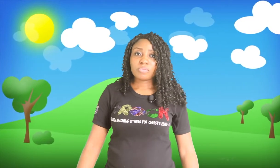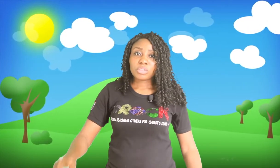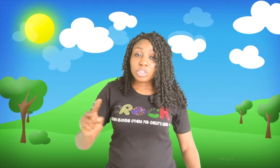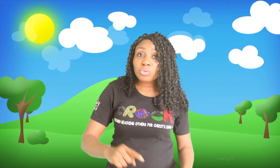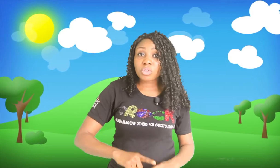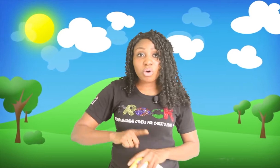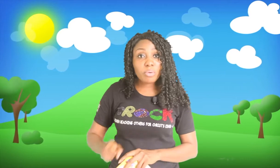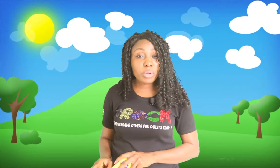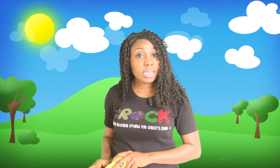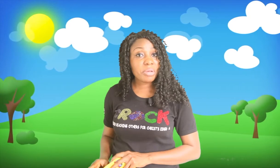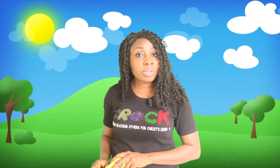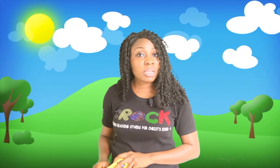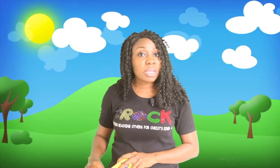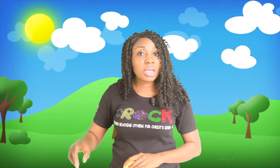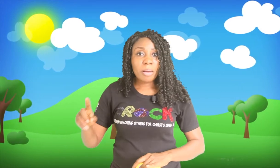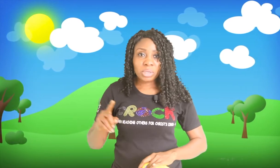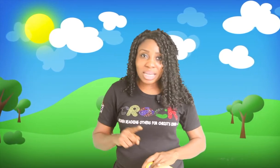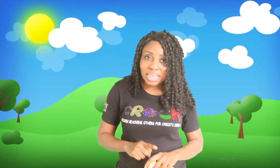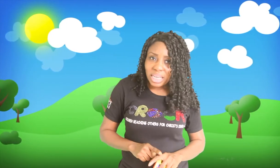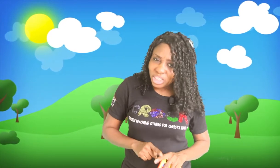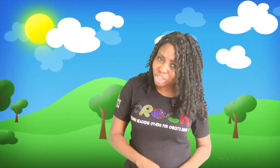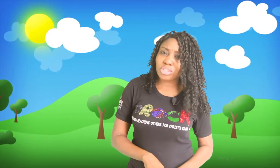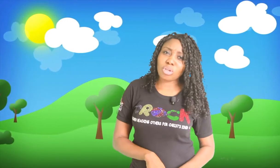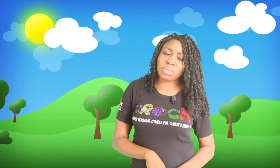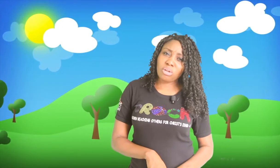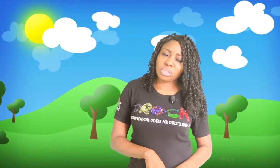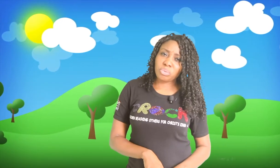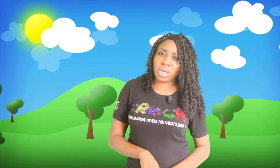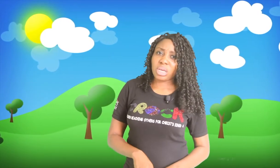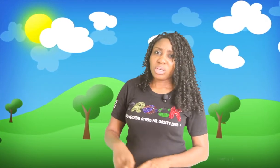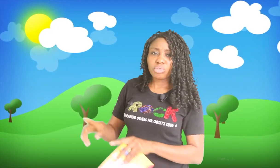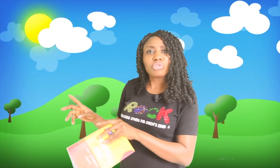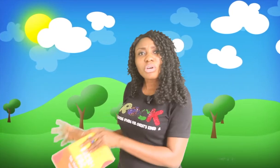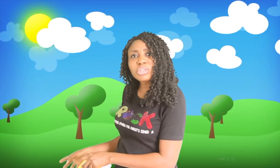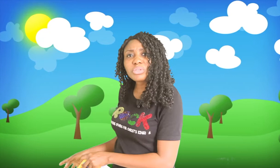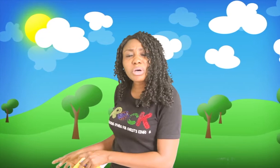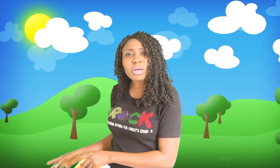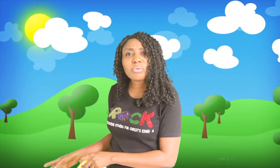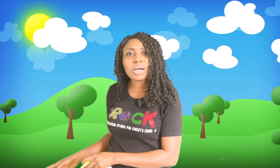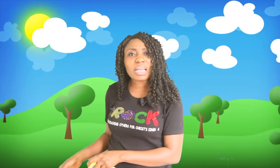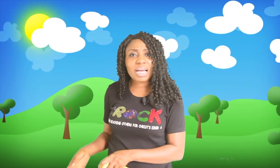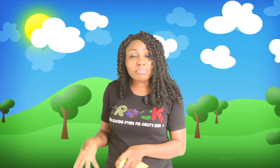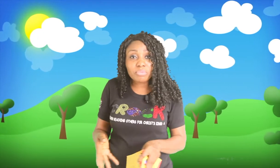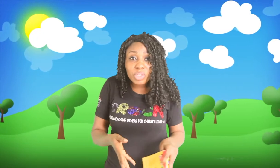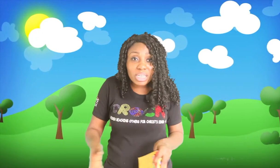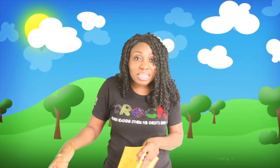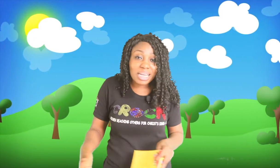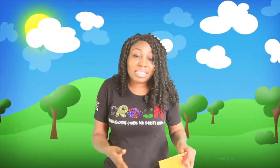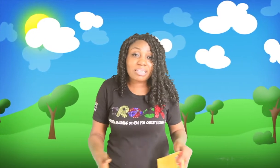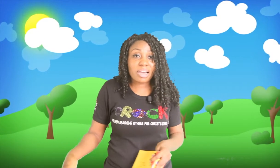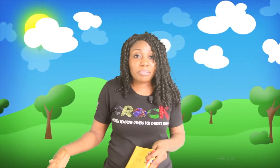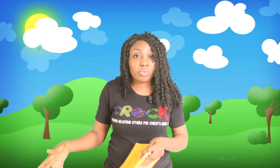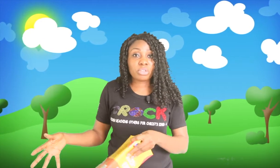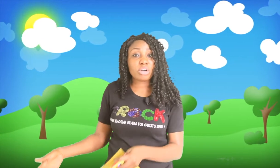Jesus. Jesus was going with him immediately, but then Jesus stopped along the way to talk to the other woman. And within